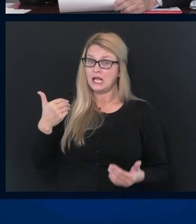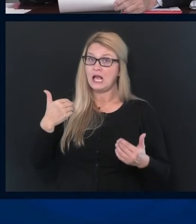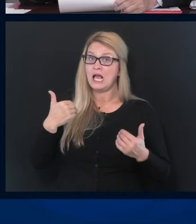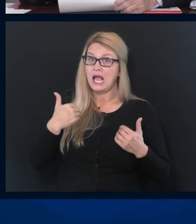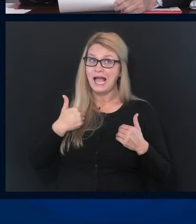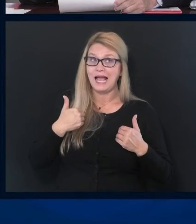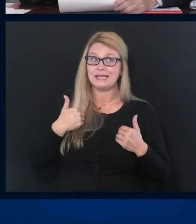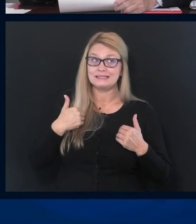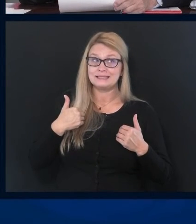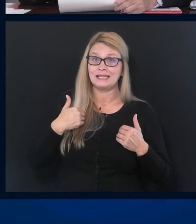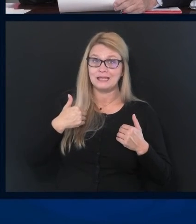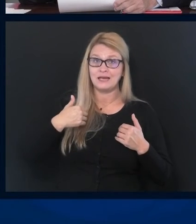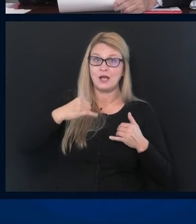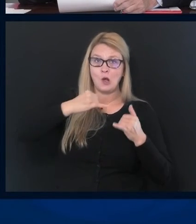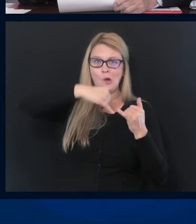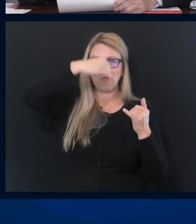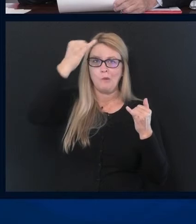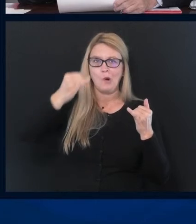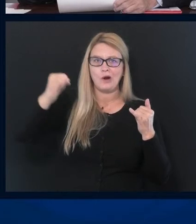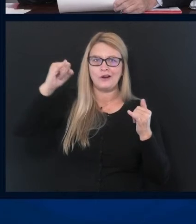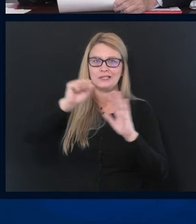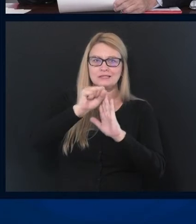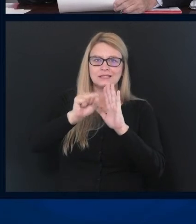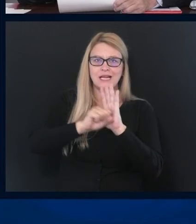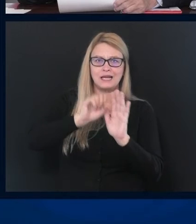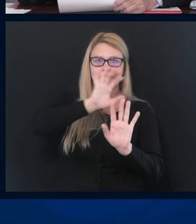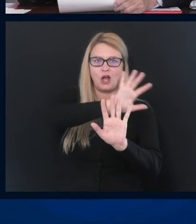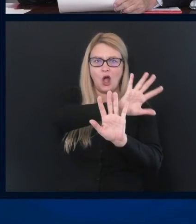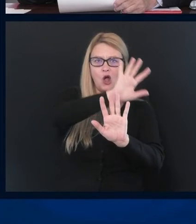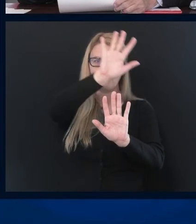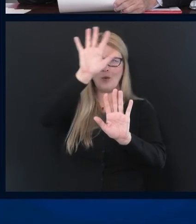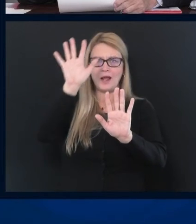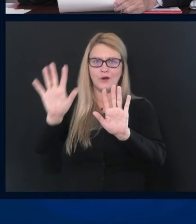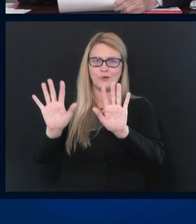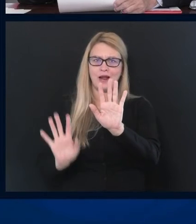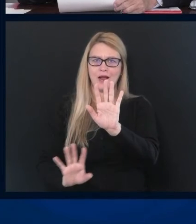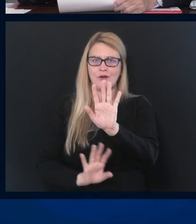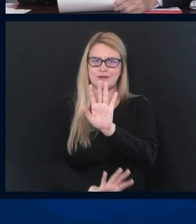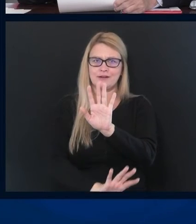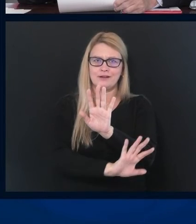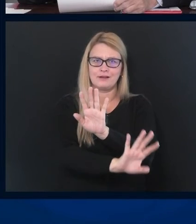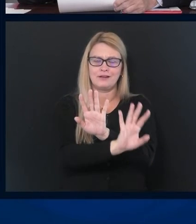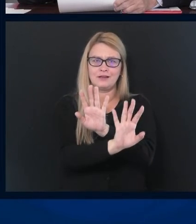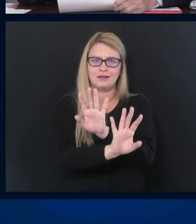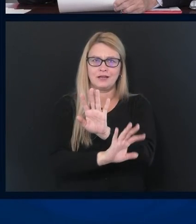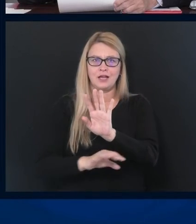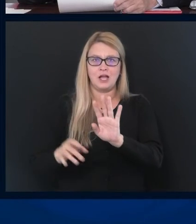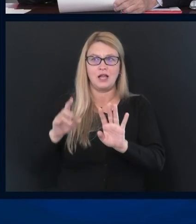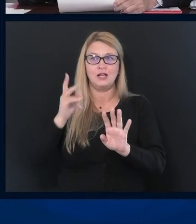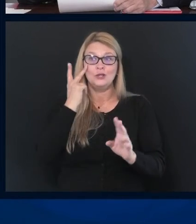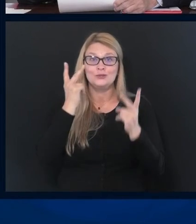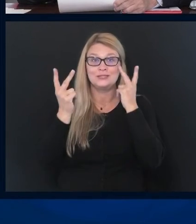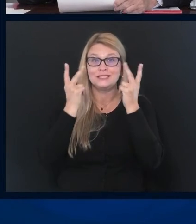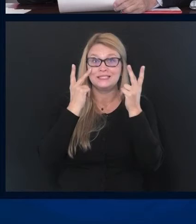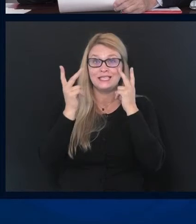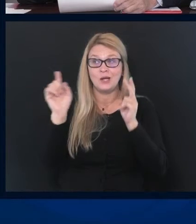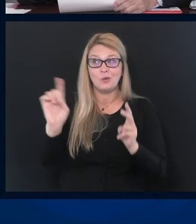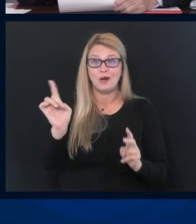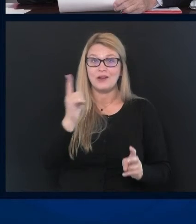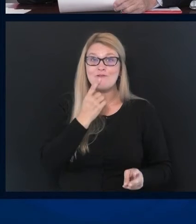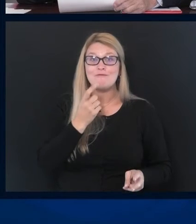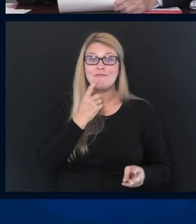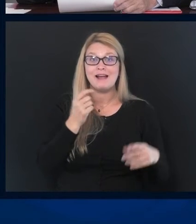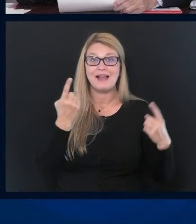border states all the way around it, all the way around it. Look at where all the problem